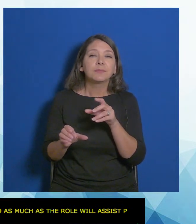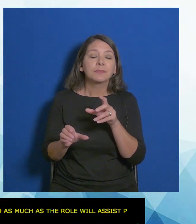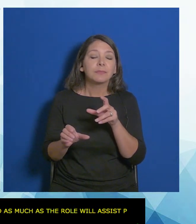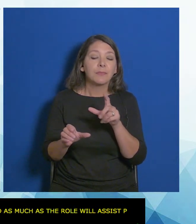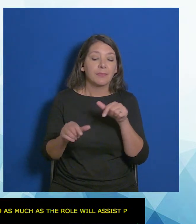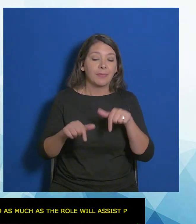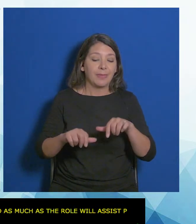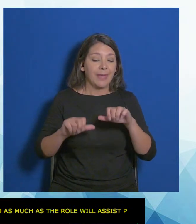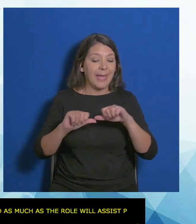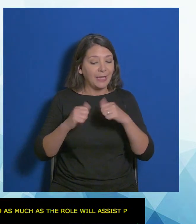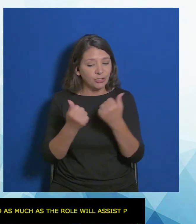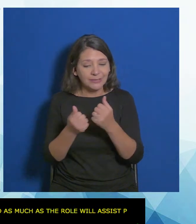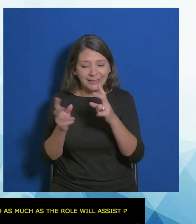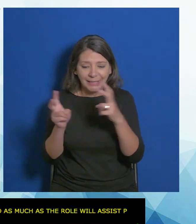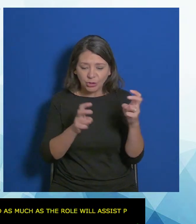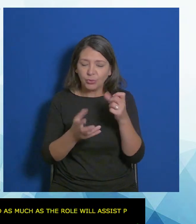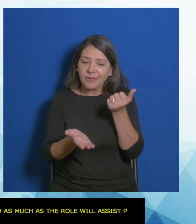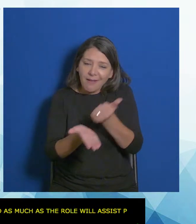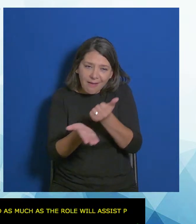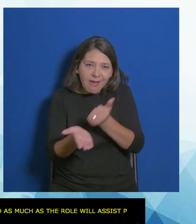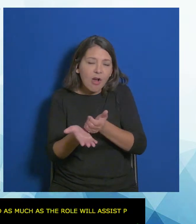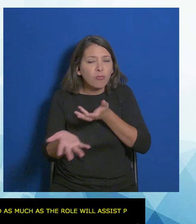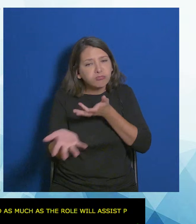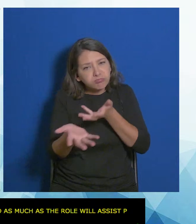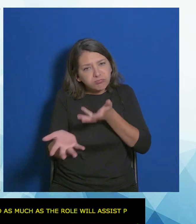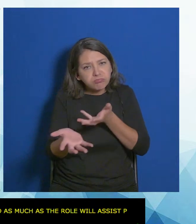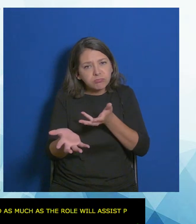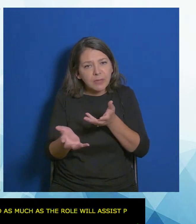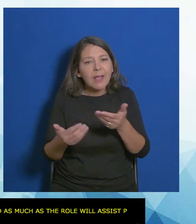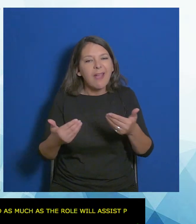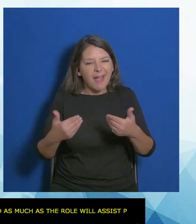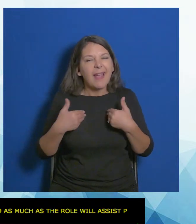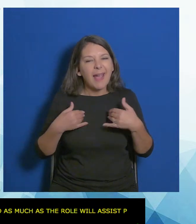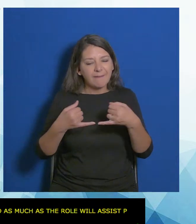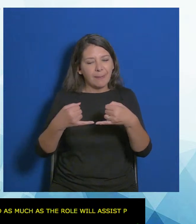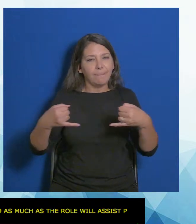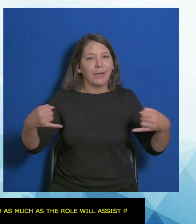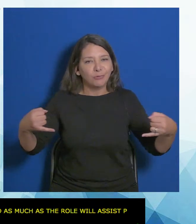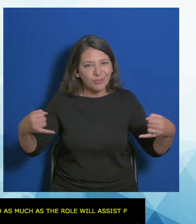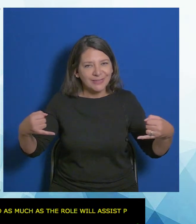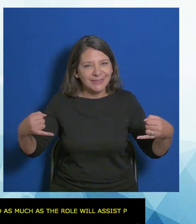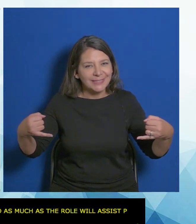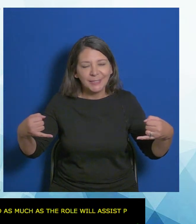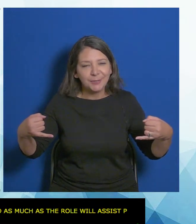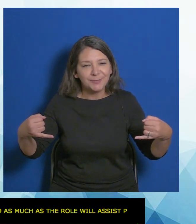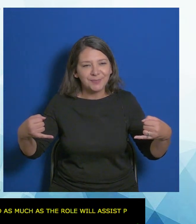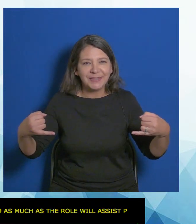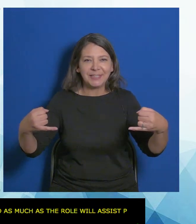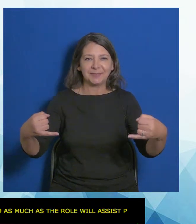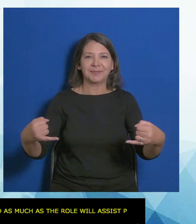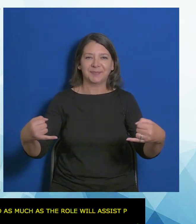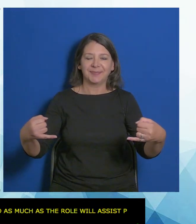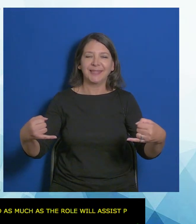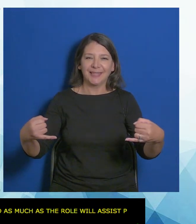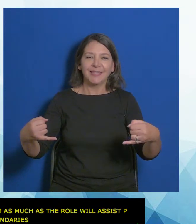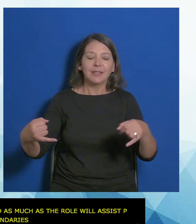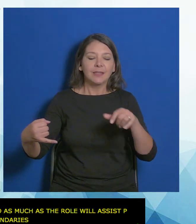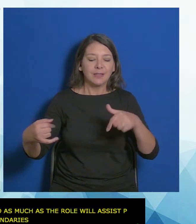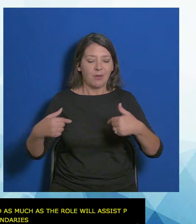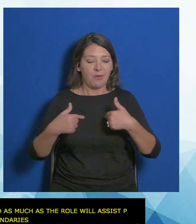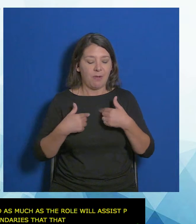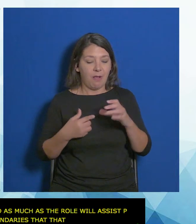agency issues, there are some boundaries that the ombudsperson should stay